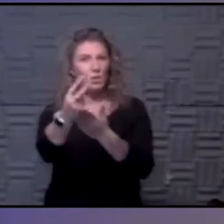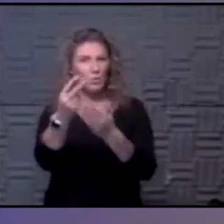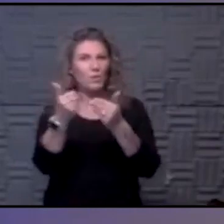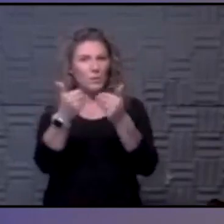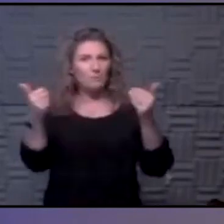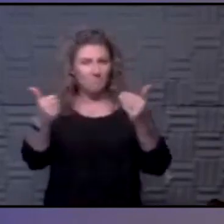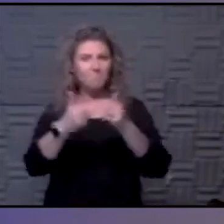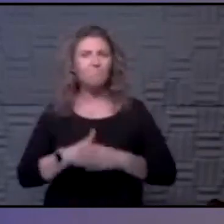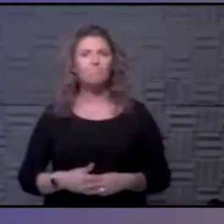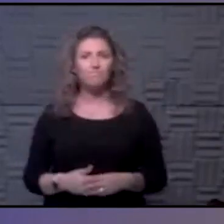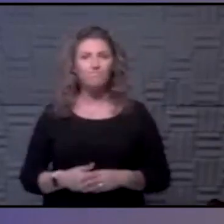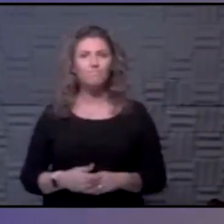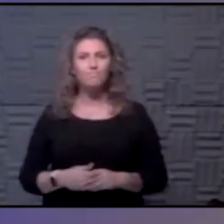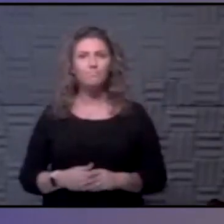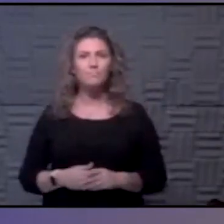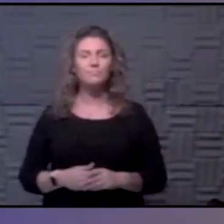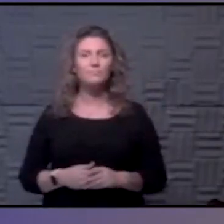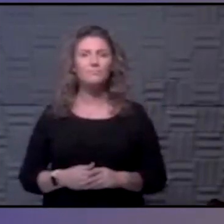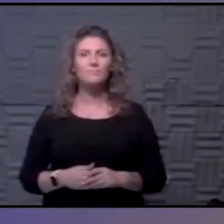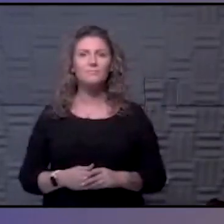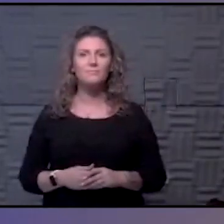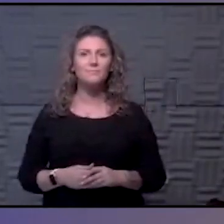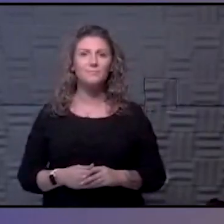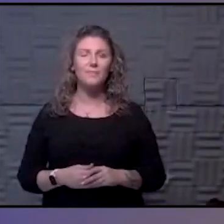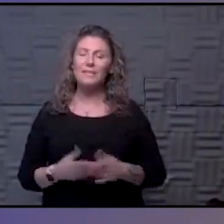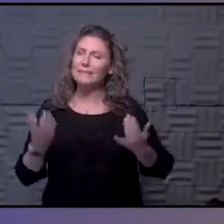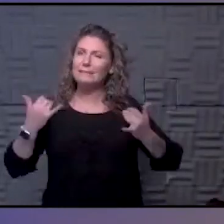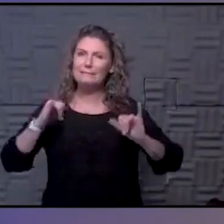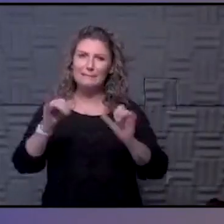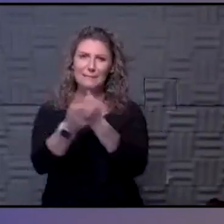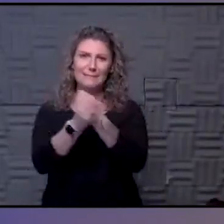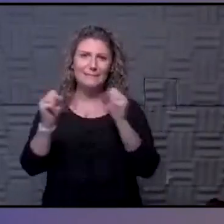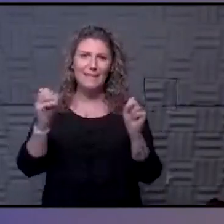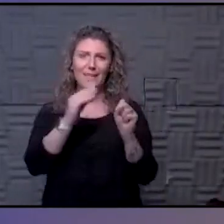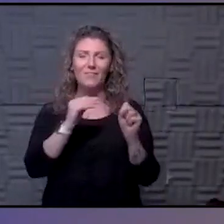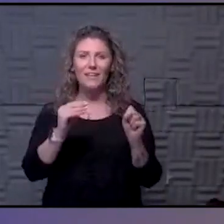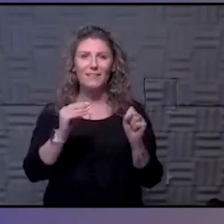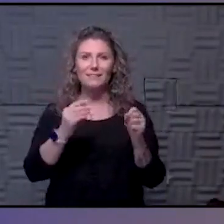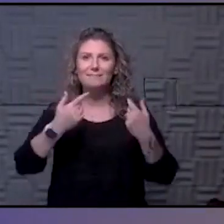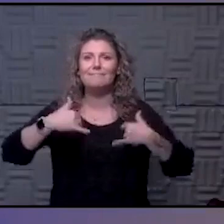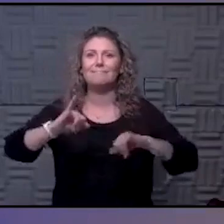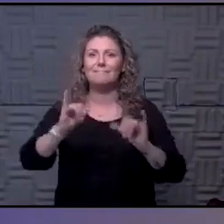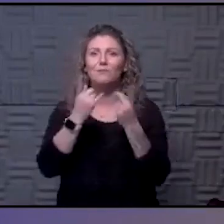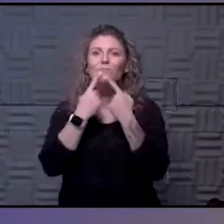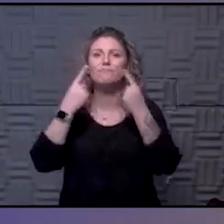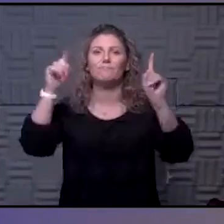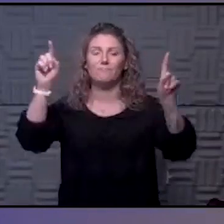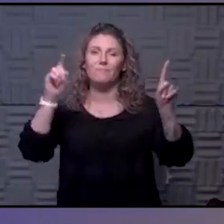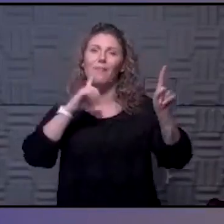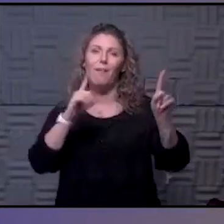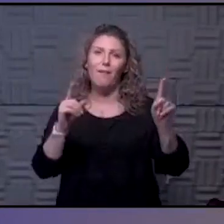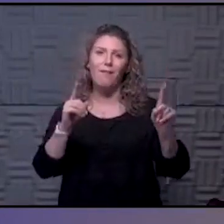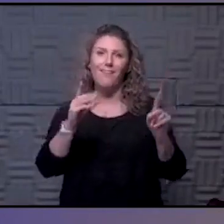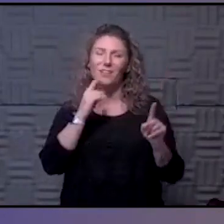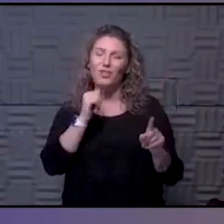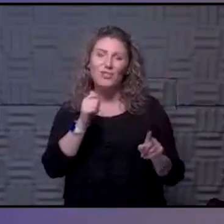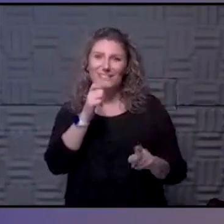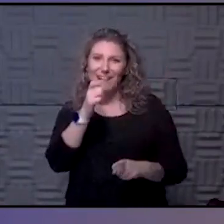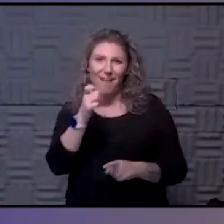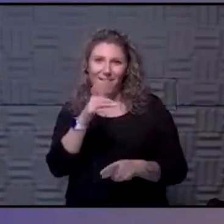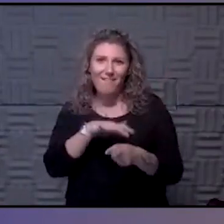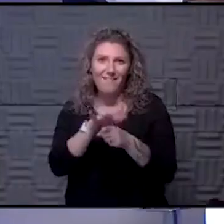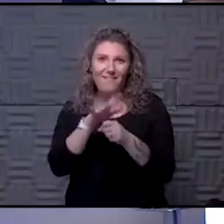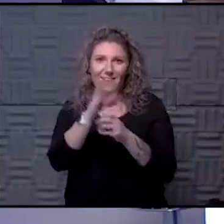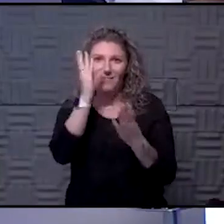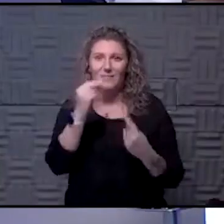weeks. So you'd probably still be safe and it's still going to be efficacious. More than likely, it's just we have a lack of data to support